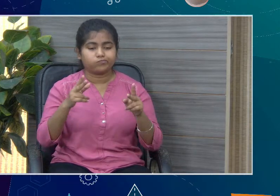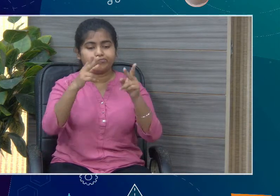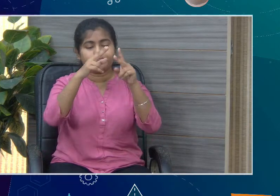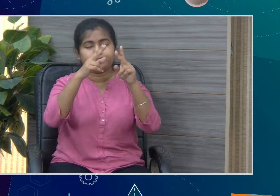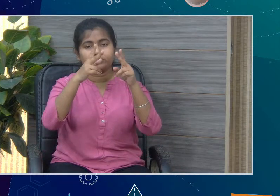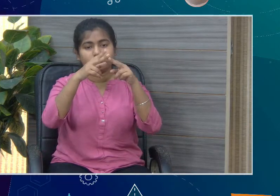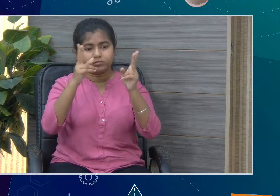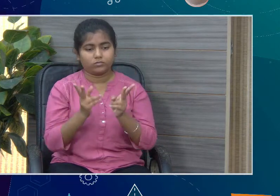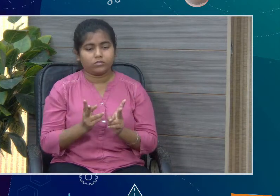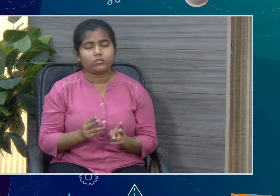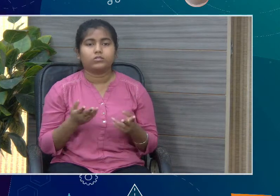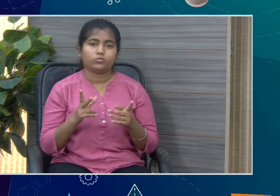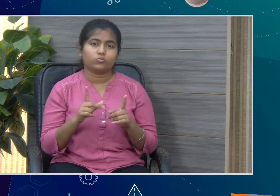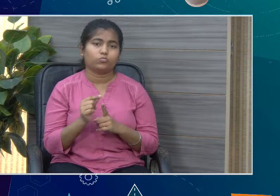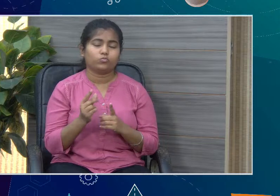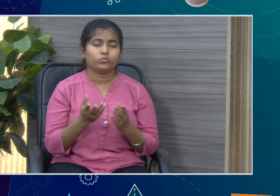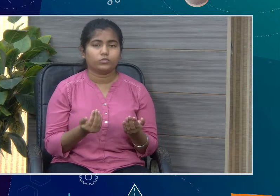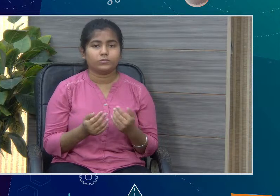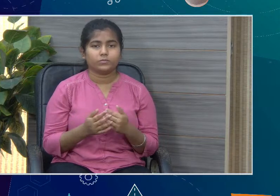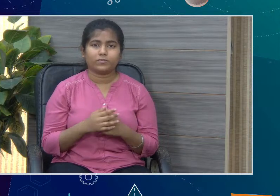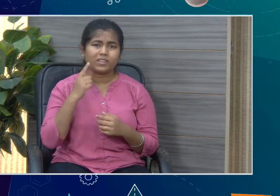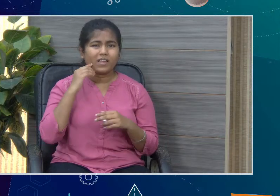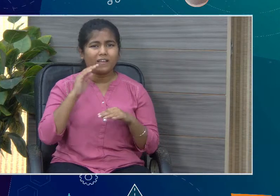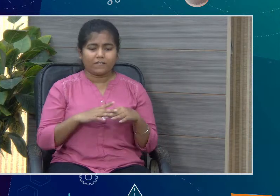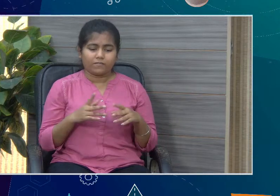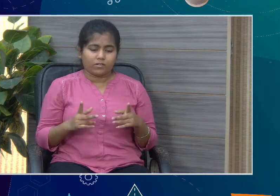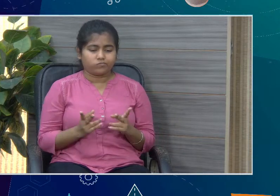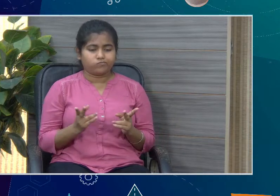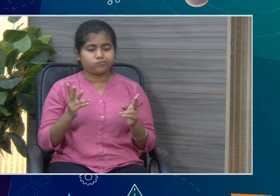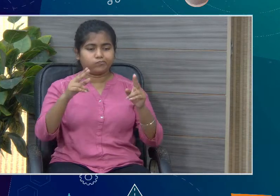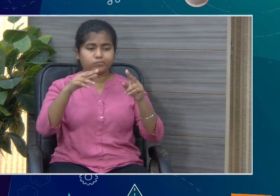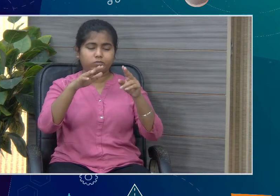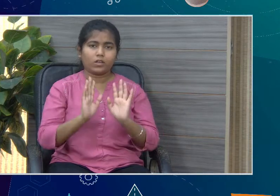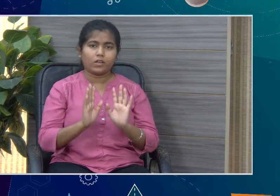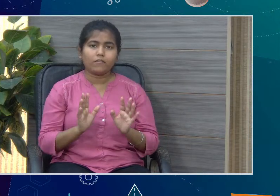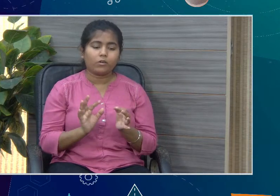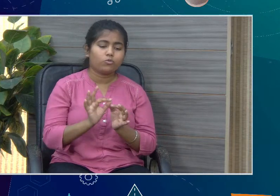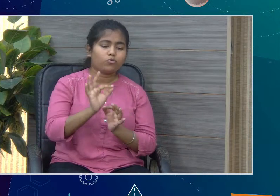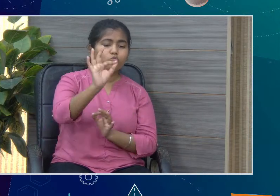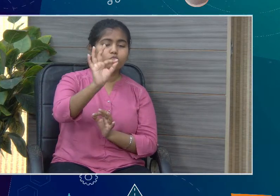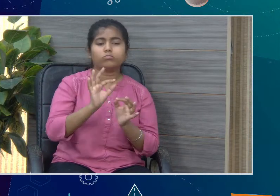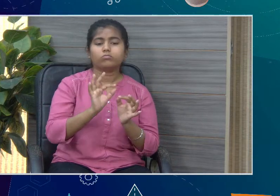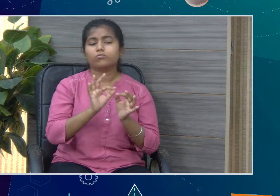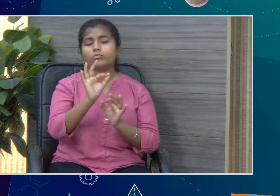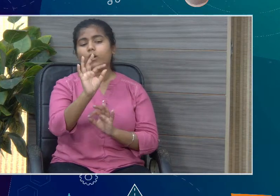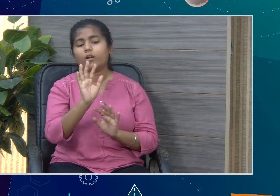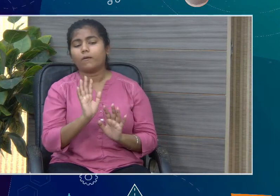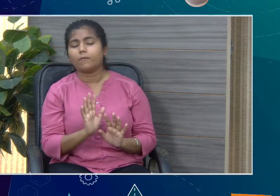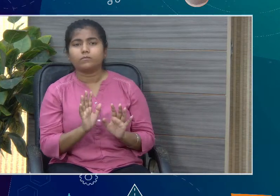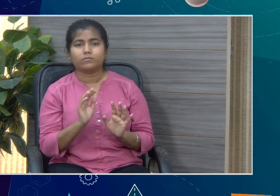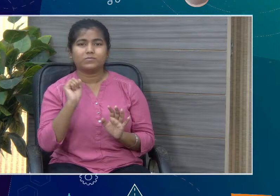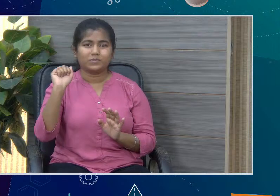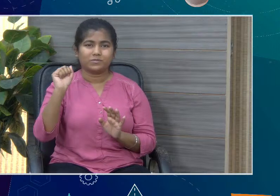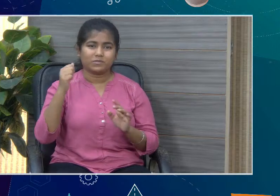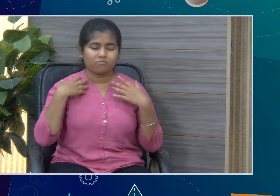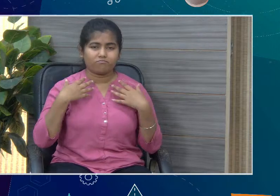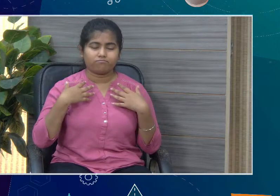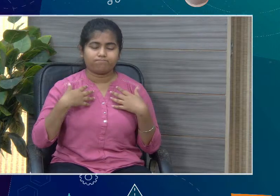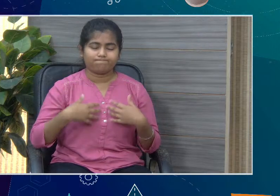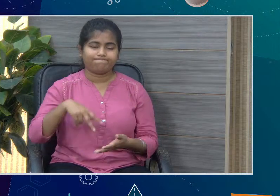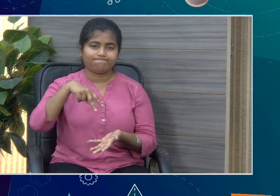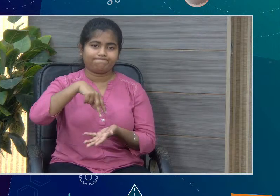And by this, if we have a cutout, they can even measure it with their friend's footprint. And